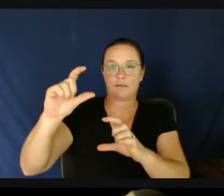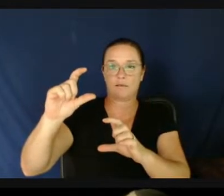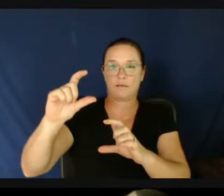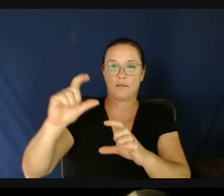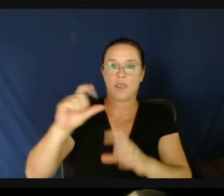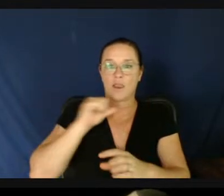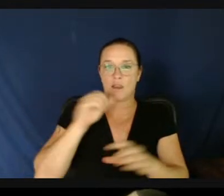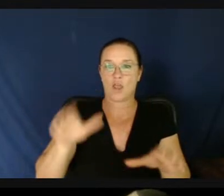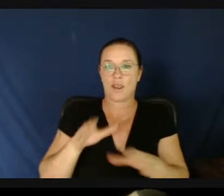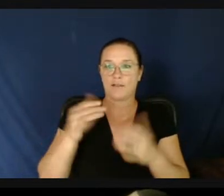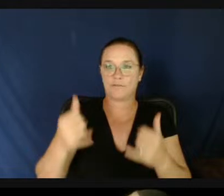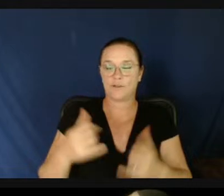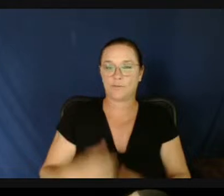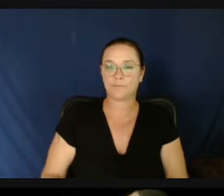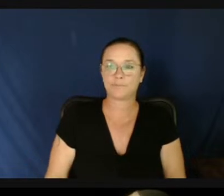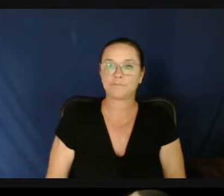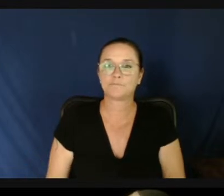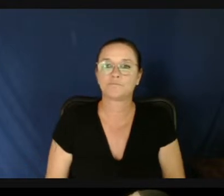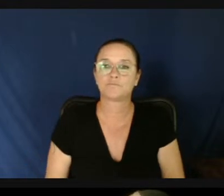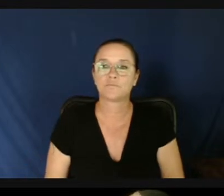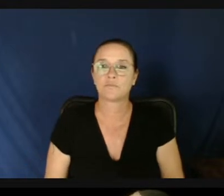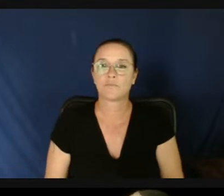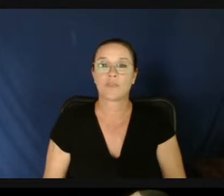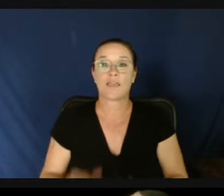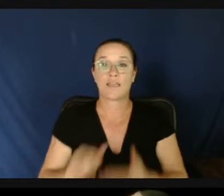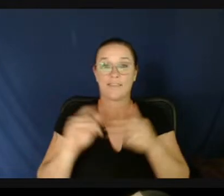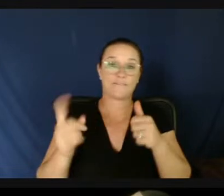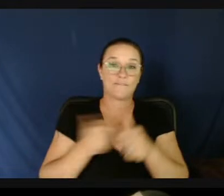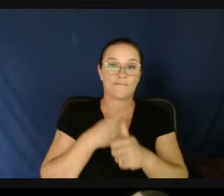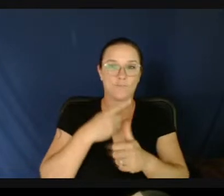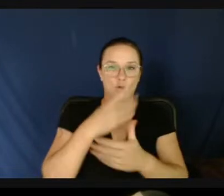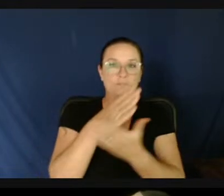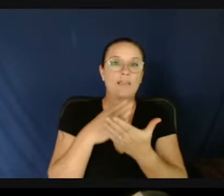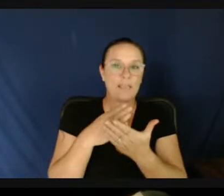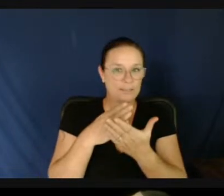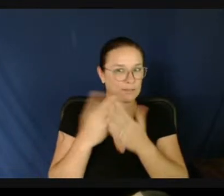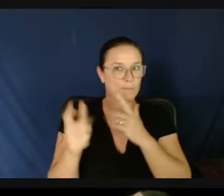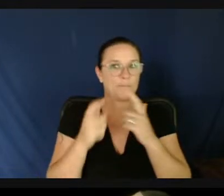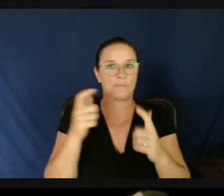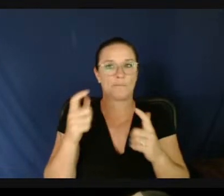that first phase is a good chunk of what you see there.